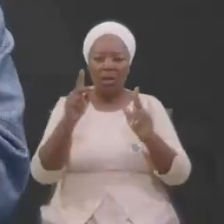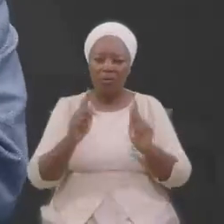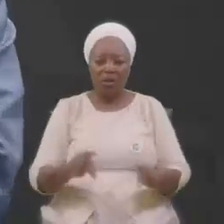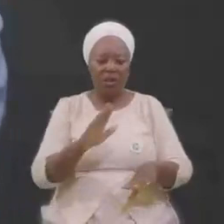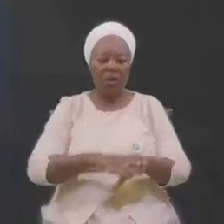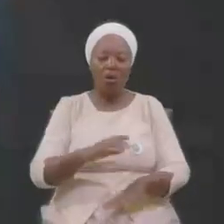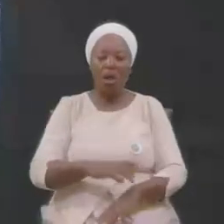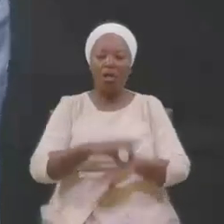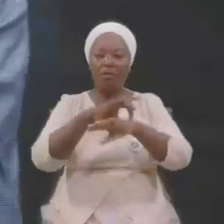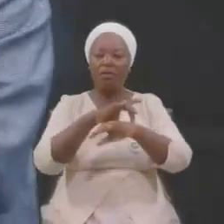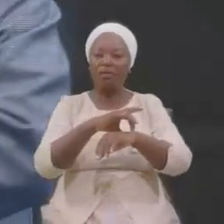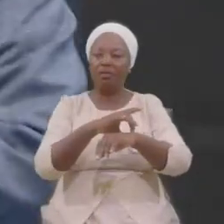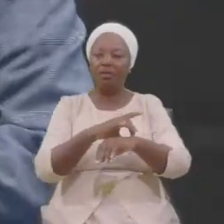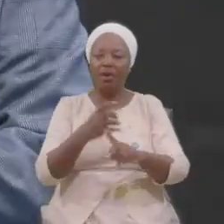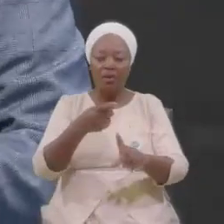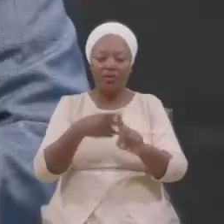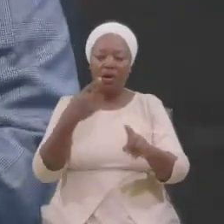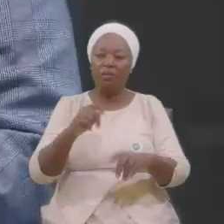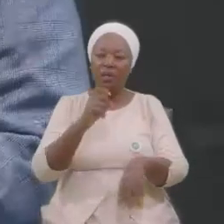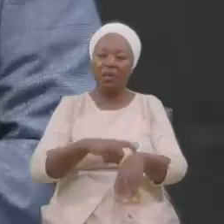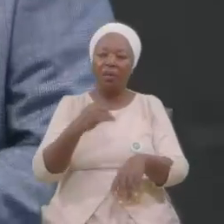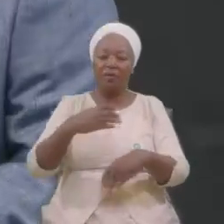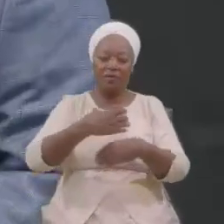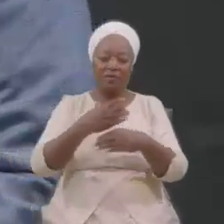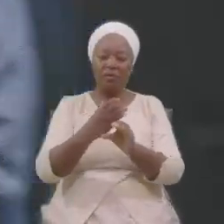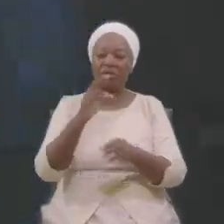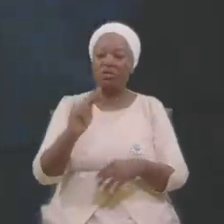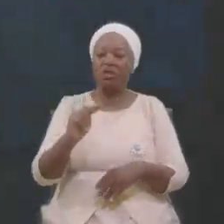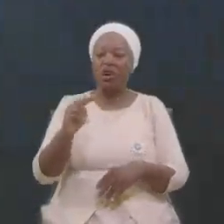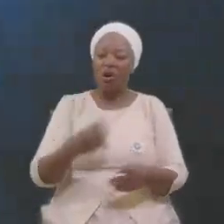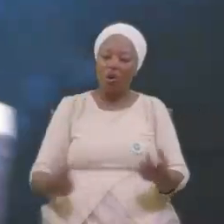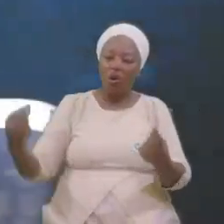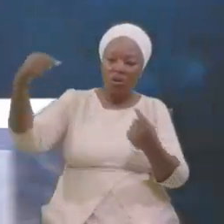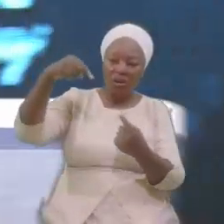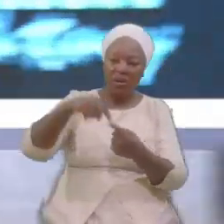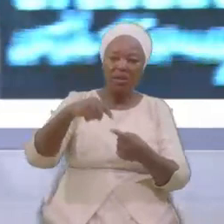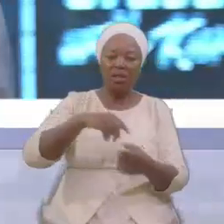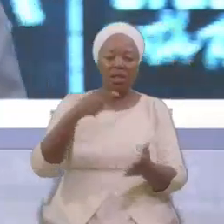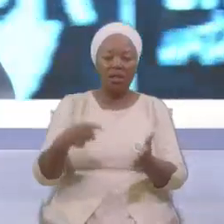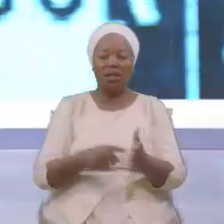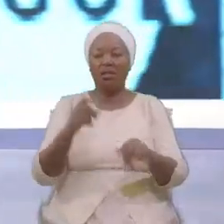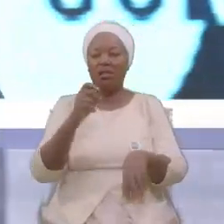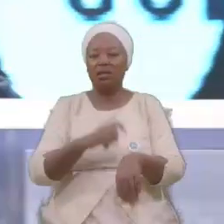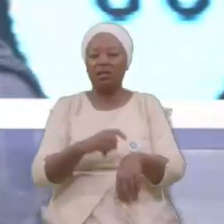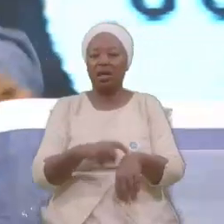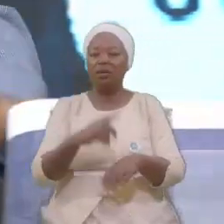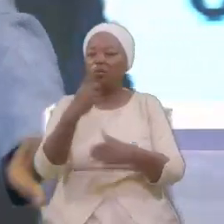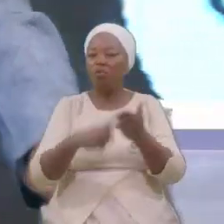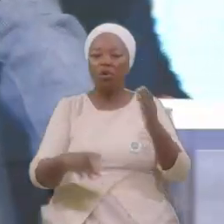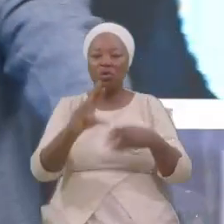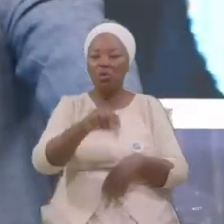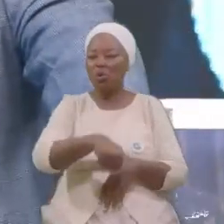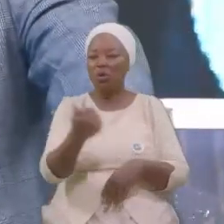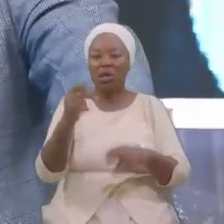earth from the time of creation until this time, what no other